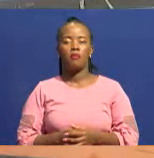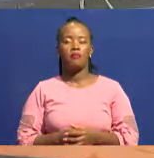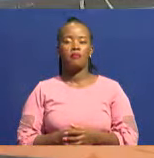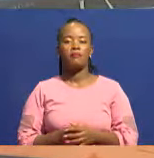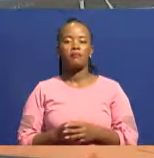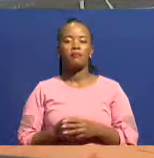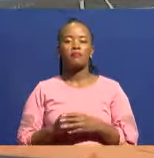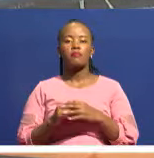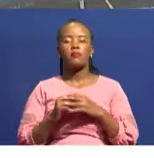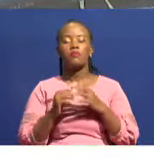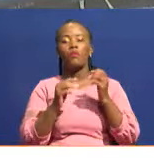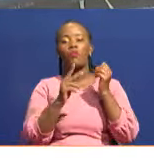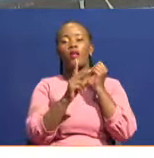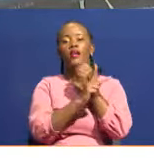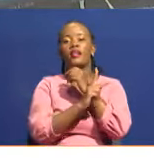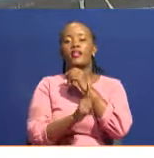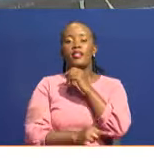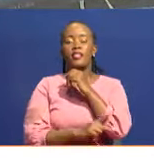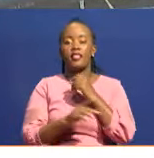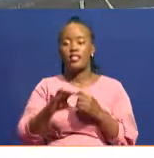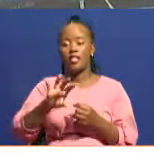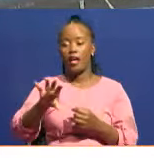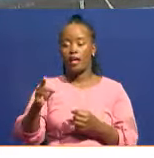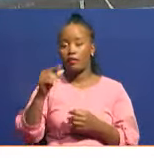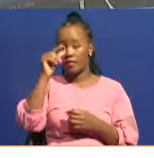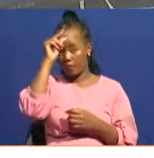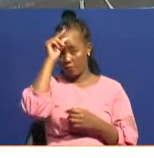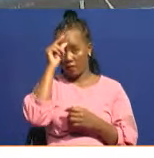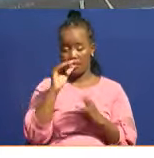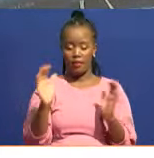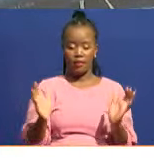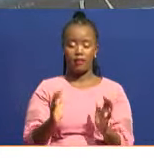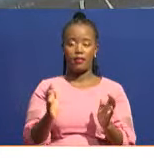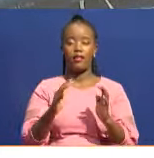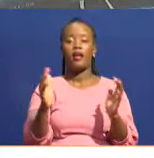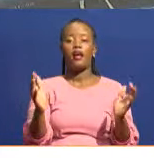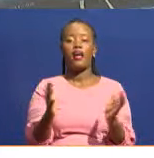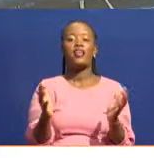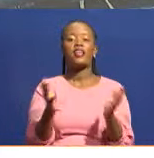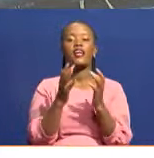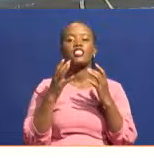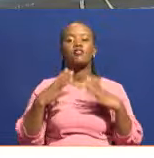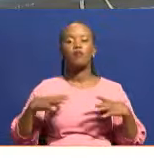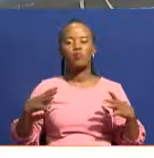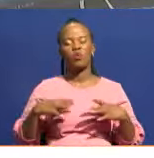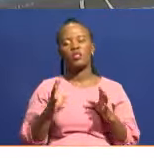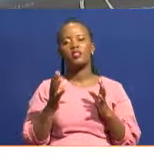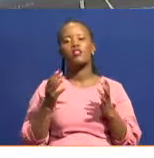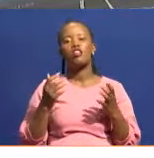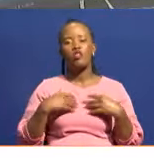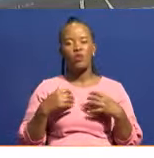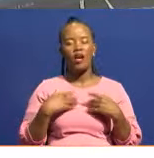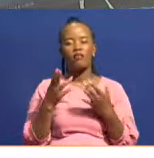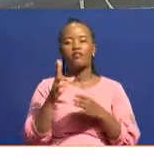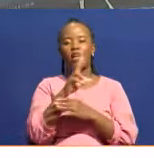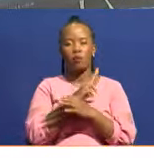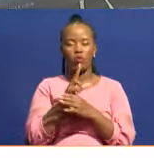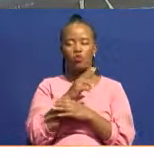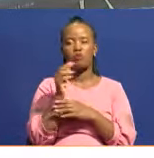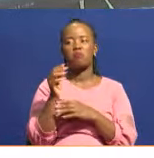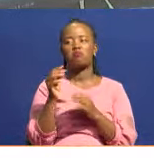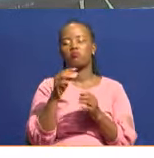Kirinyaga County government is encouraging farmers to diversify and rare fish to encourage consumption of alternative